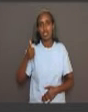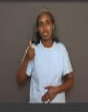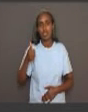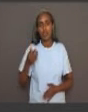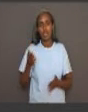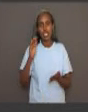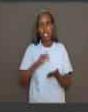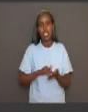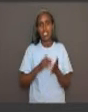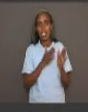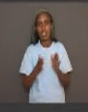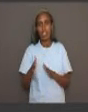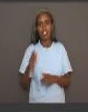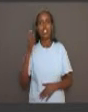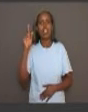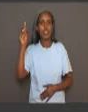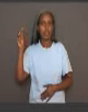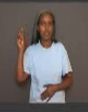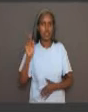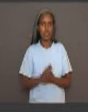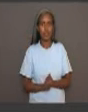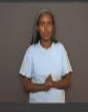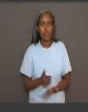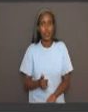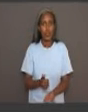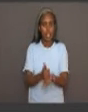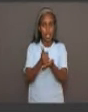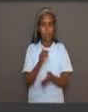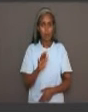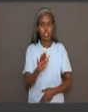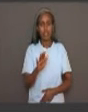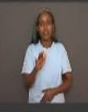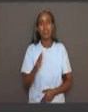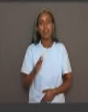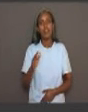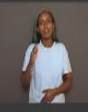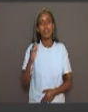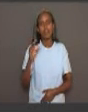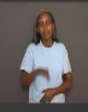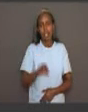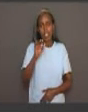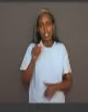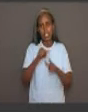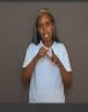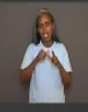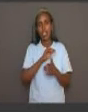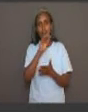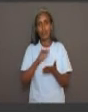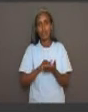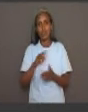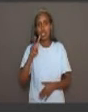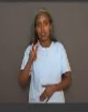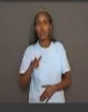the origin, can be rearranged like this to help us find the